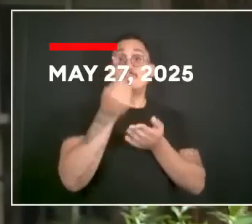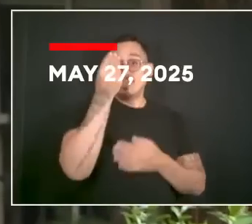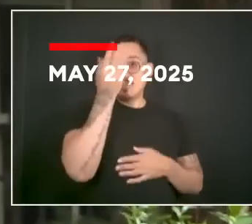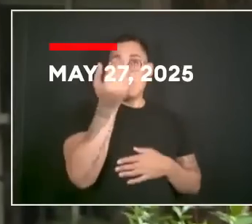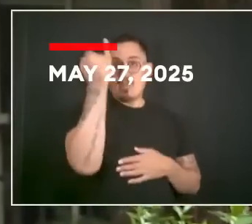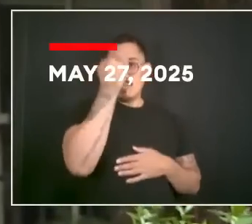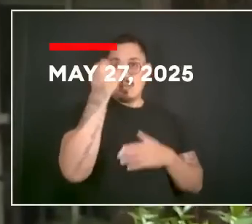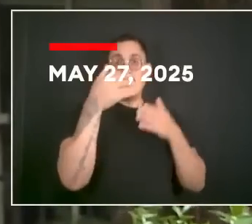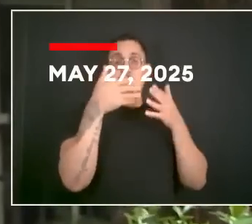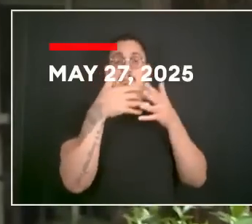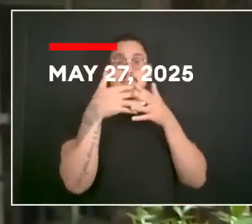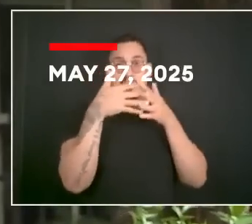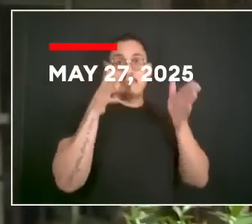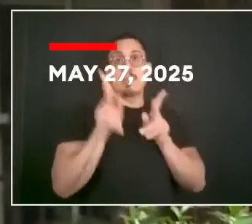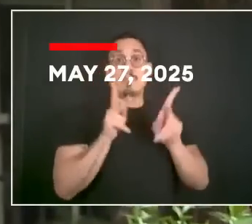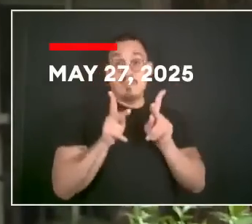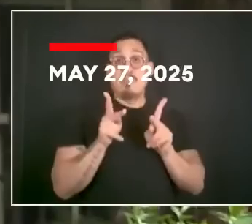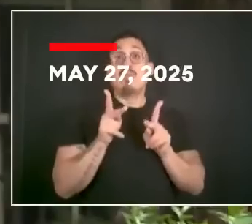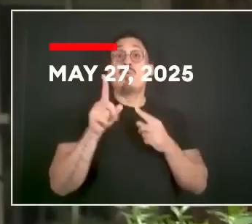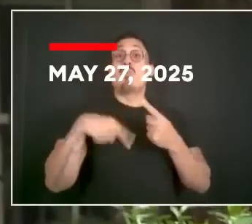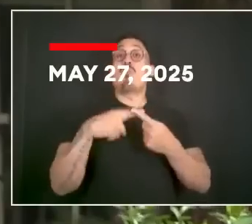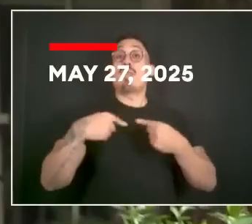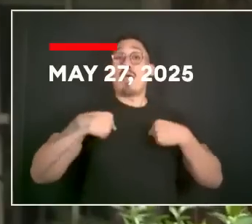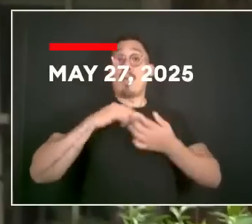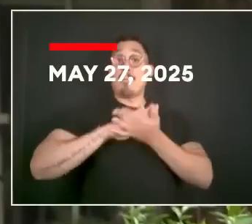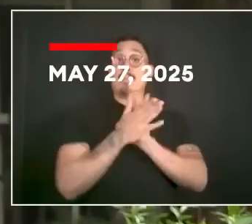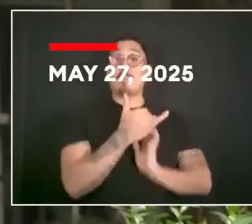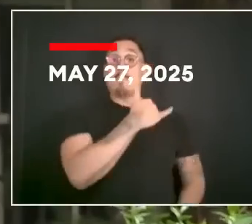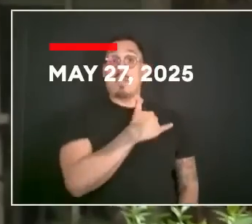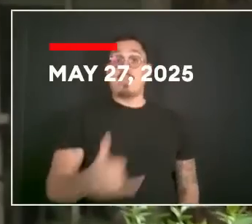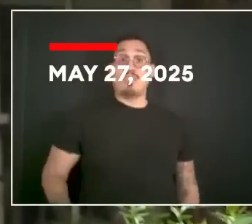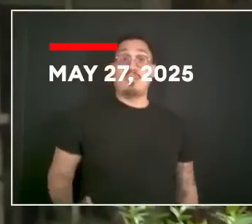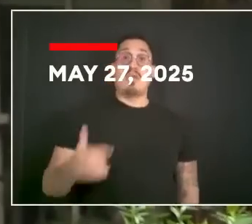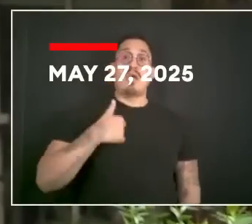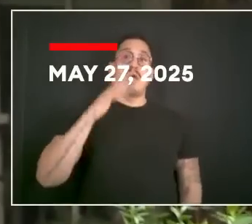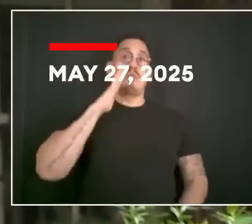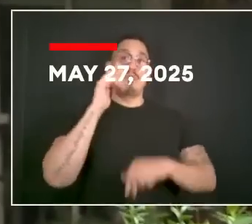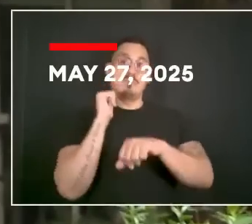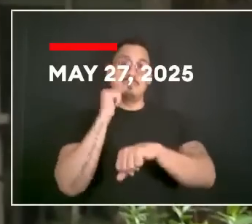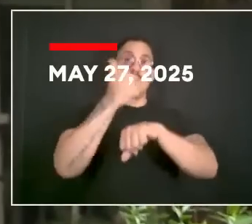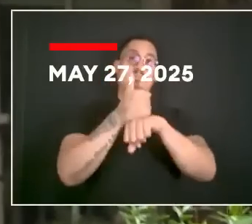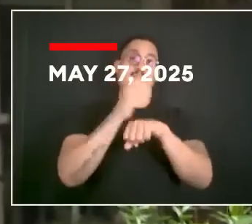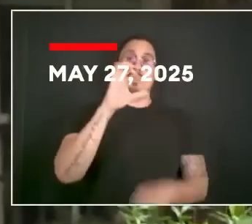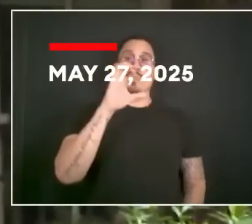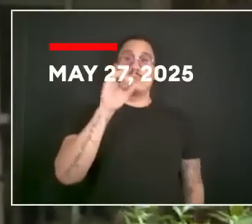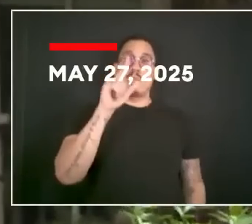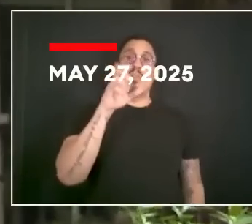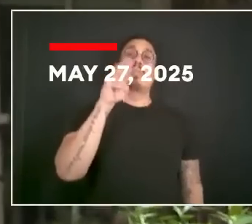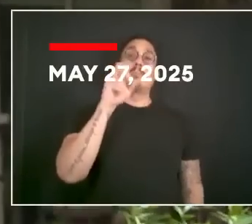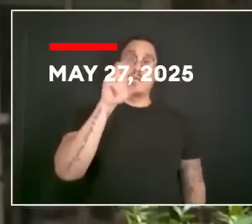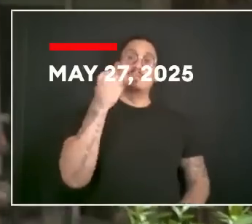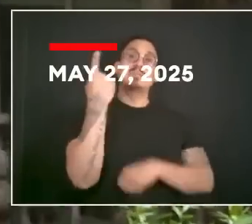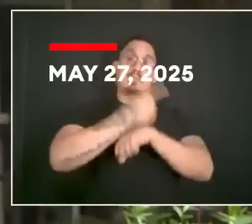he becomes mayor, he's going to reinstitute Columbus Day as a DOE holiday, and he's going